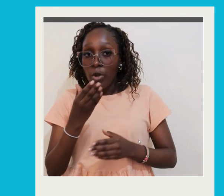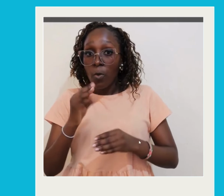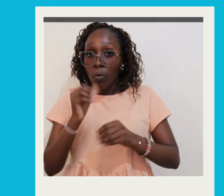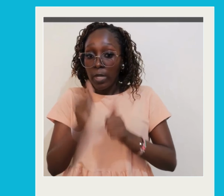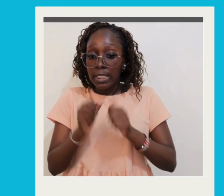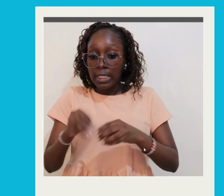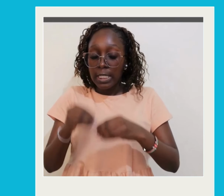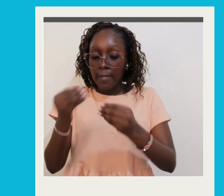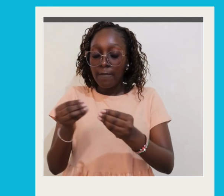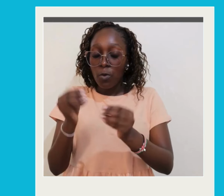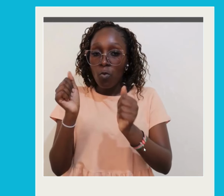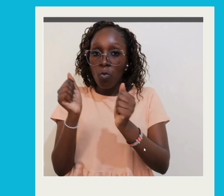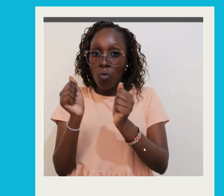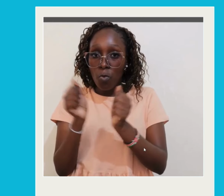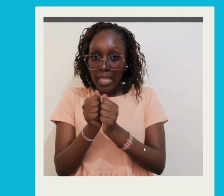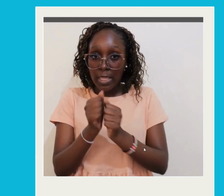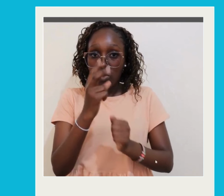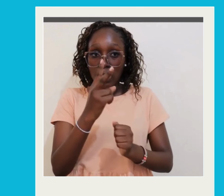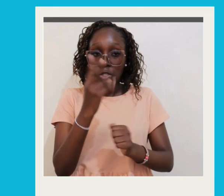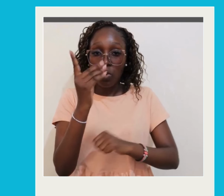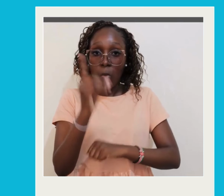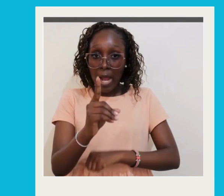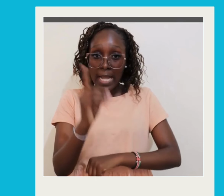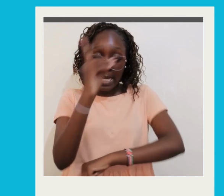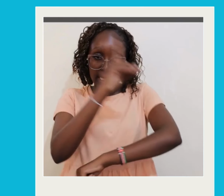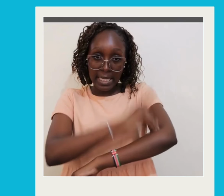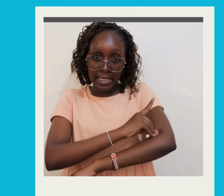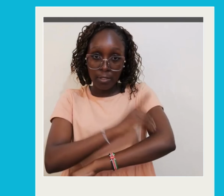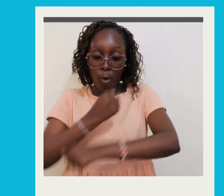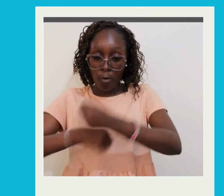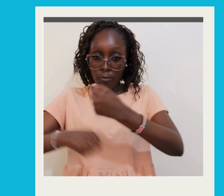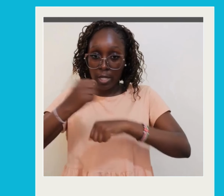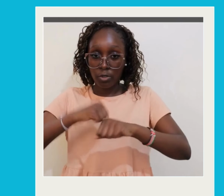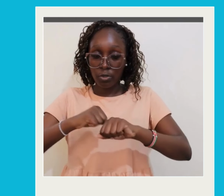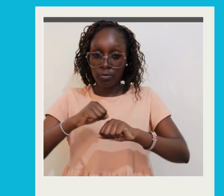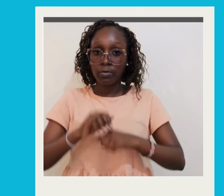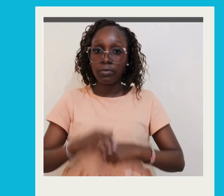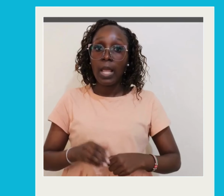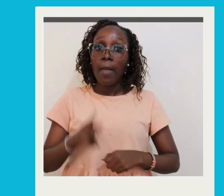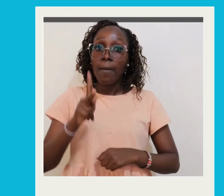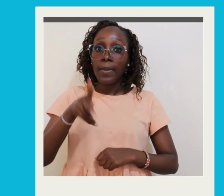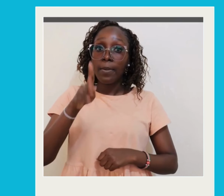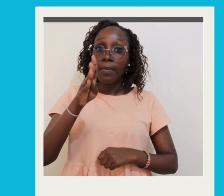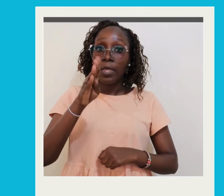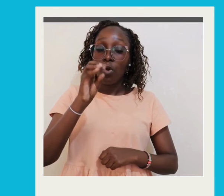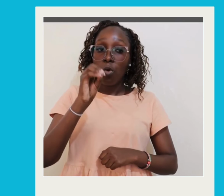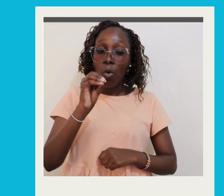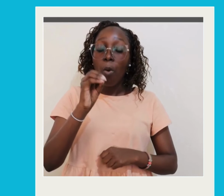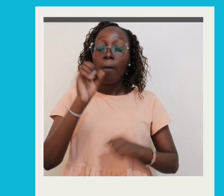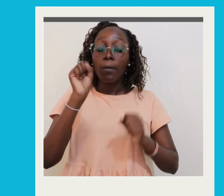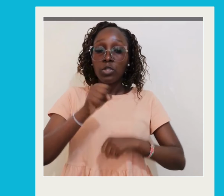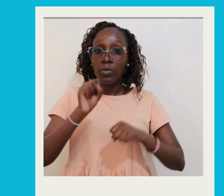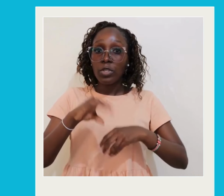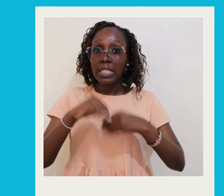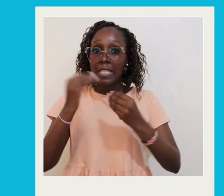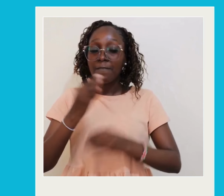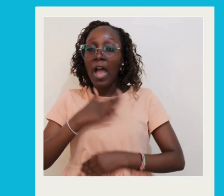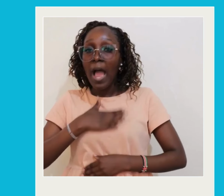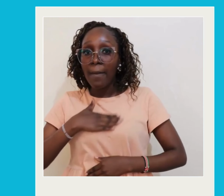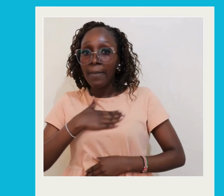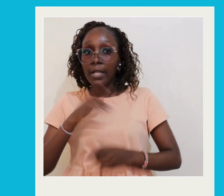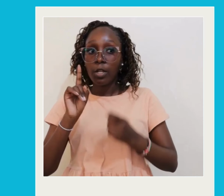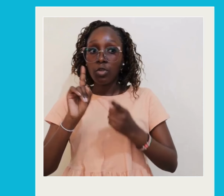written notice provided within 21 days of action. A PBO may submit an appeal to